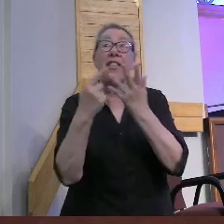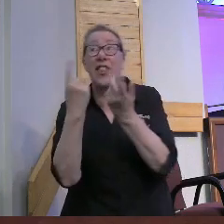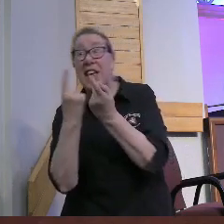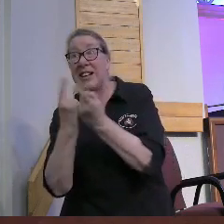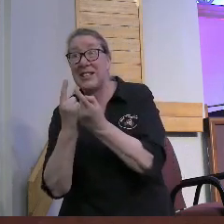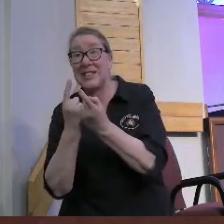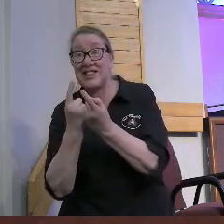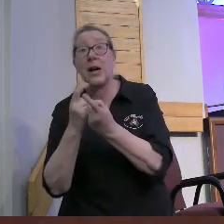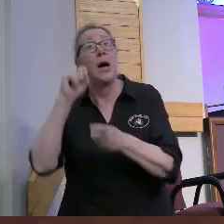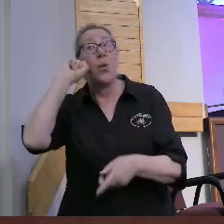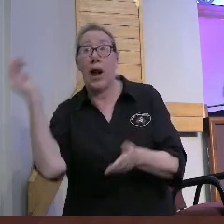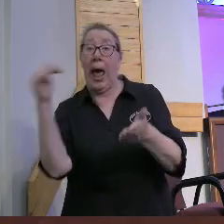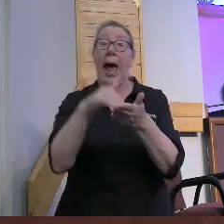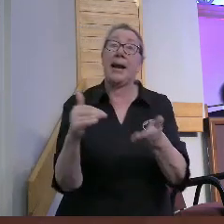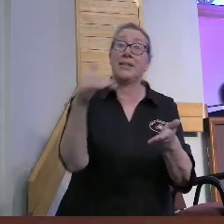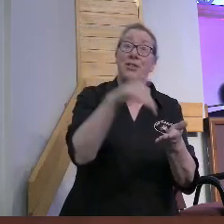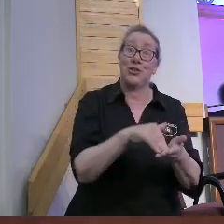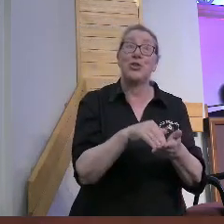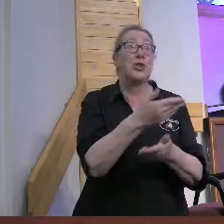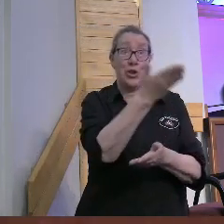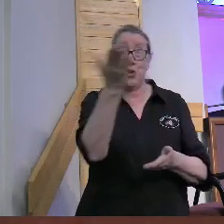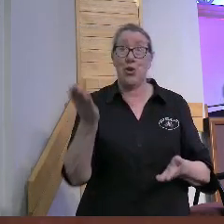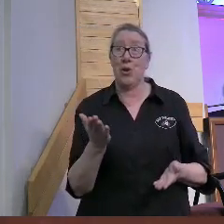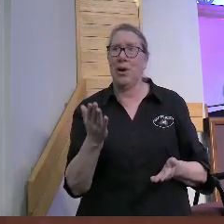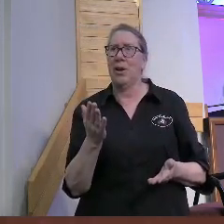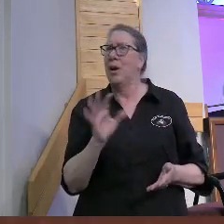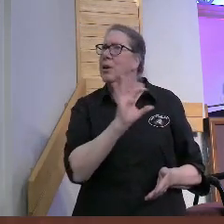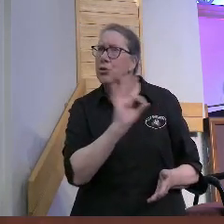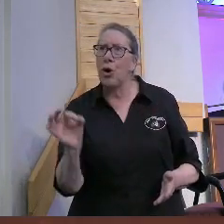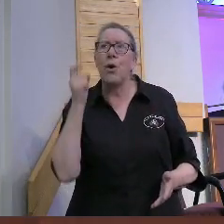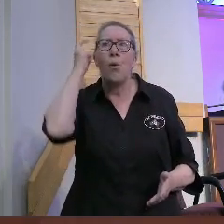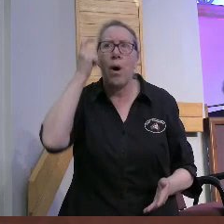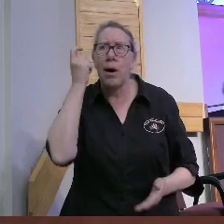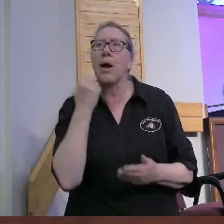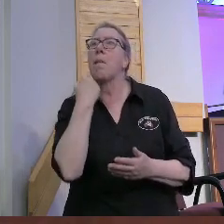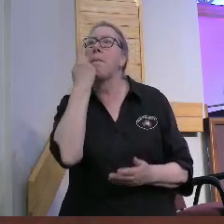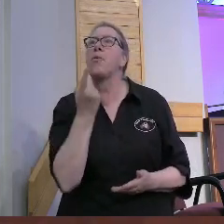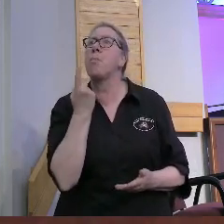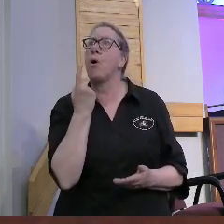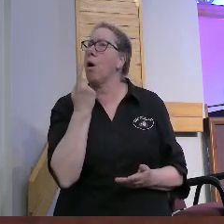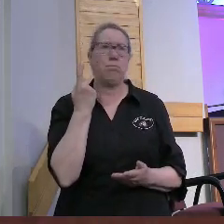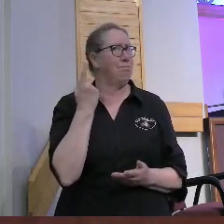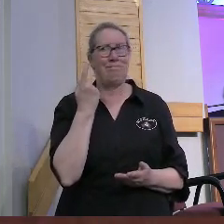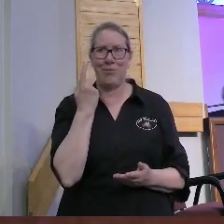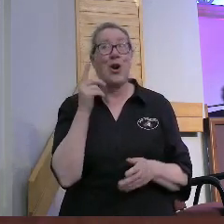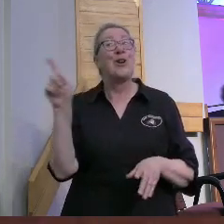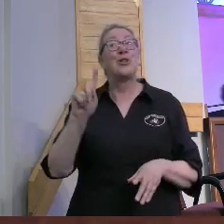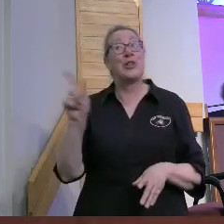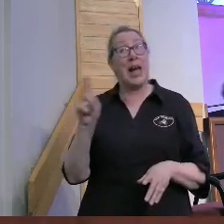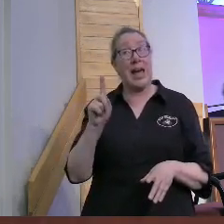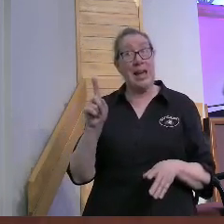tomorrow, for tomorrow will worry about its own things. Sufficient for the day